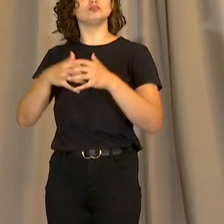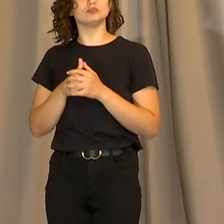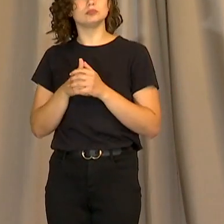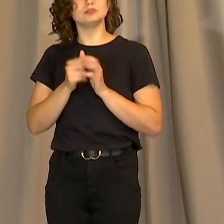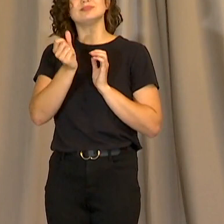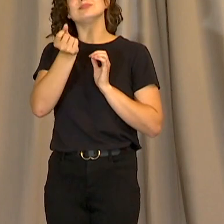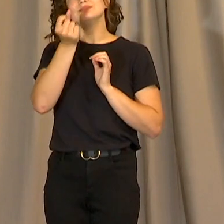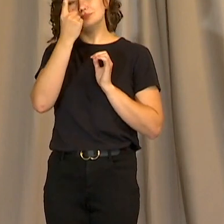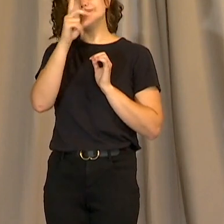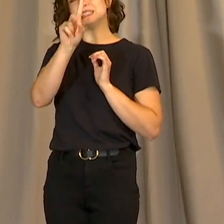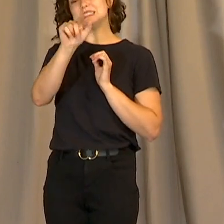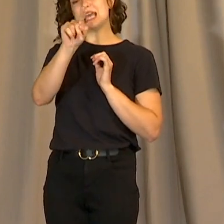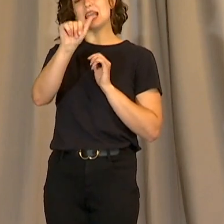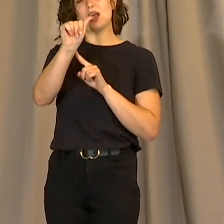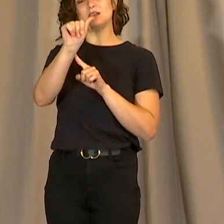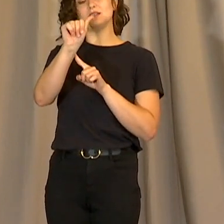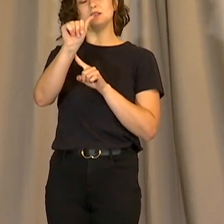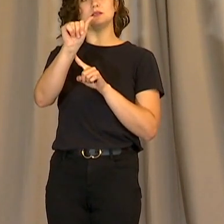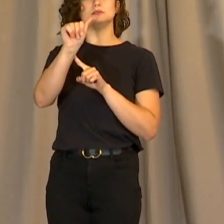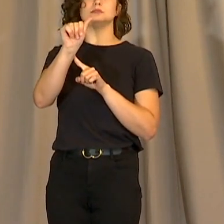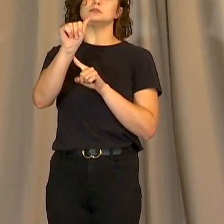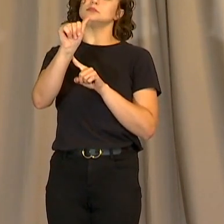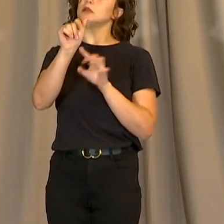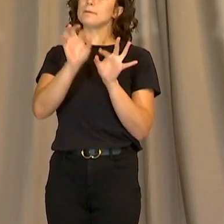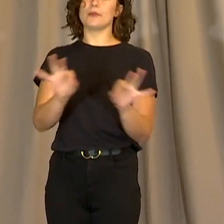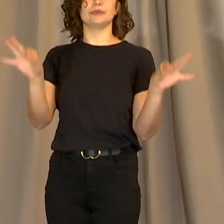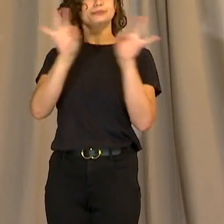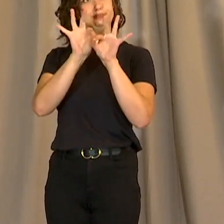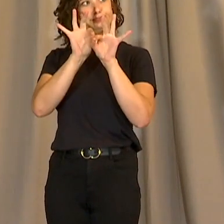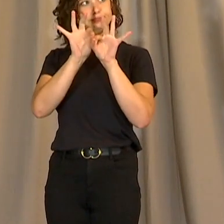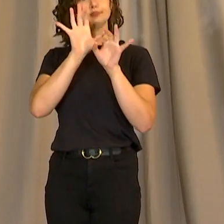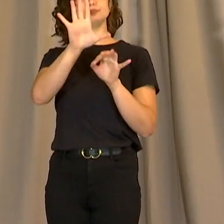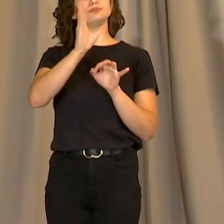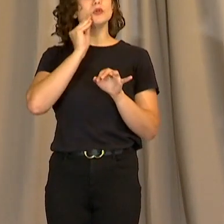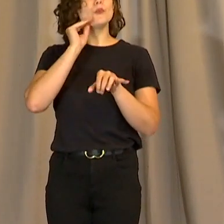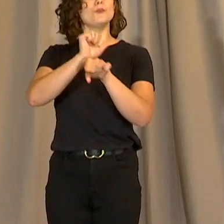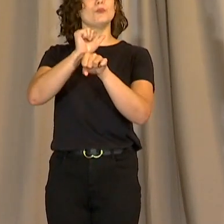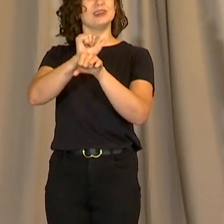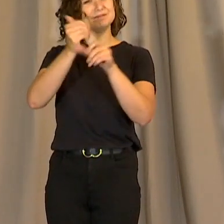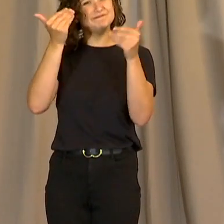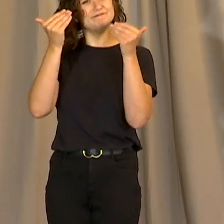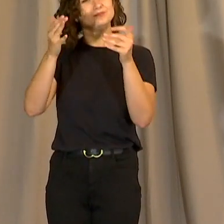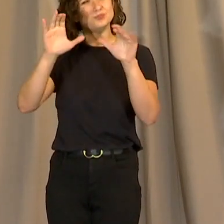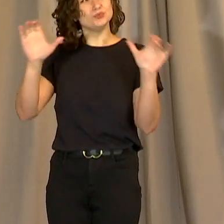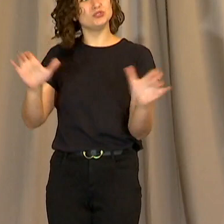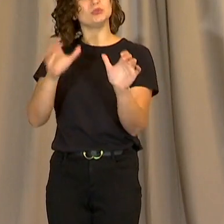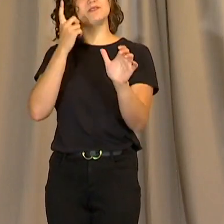important. People, just do your homework so that you can make an argument.